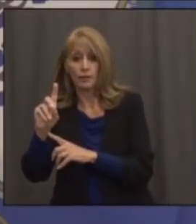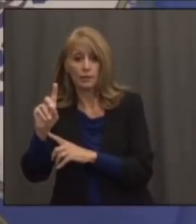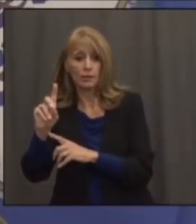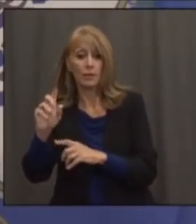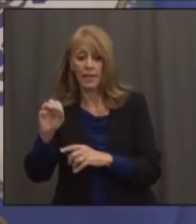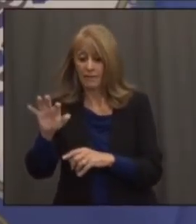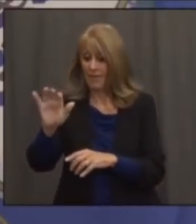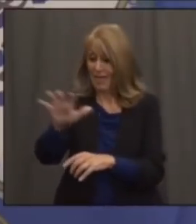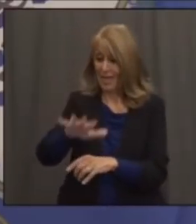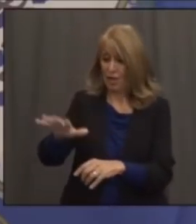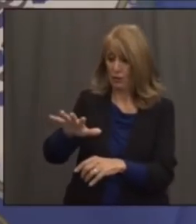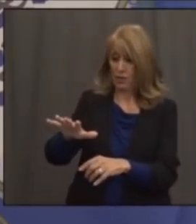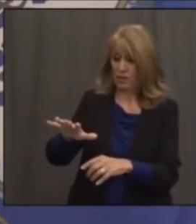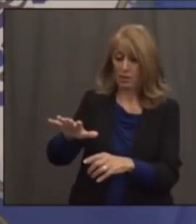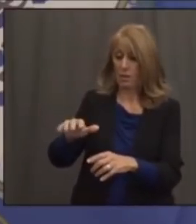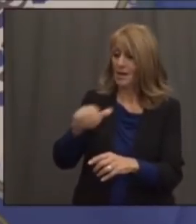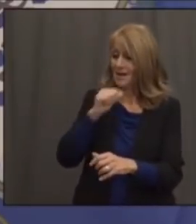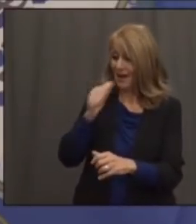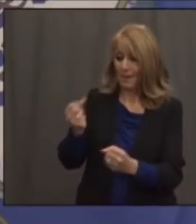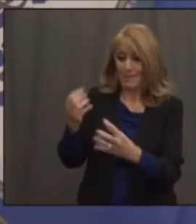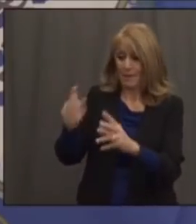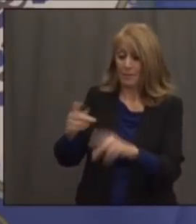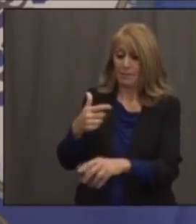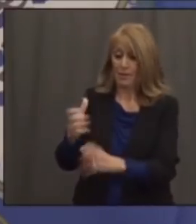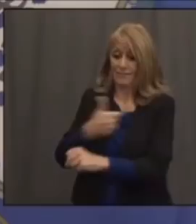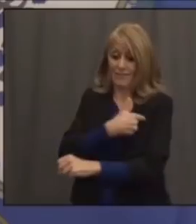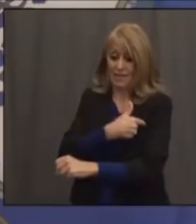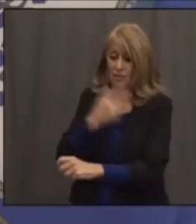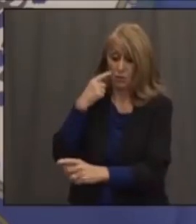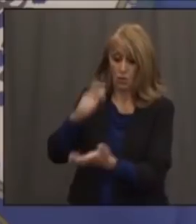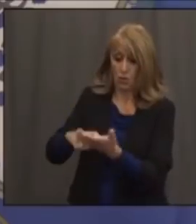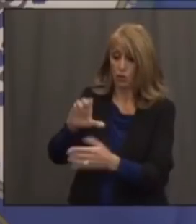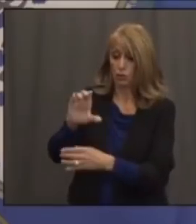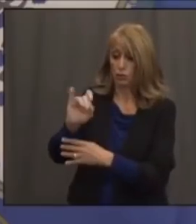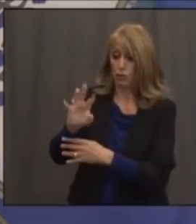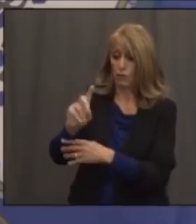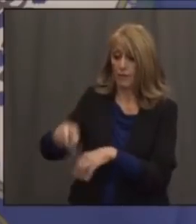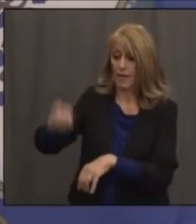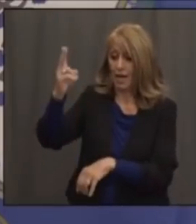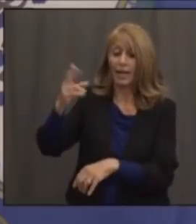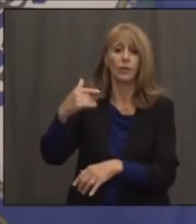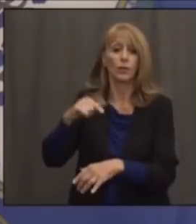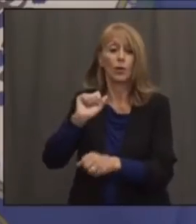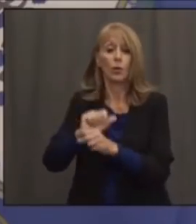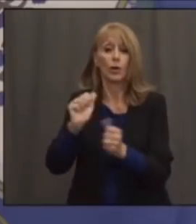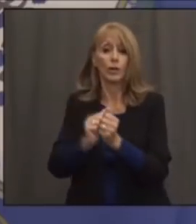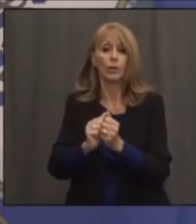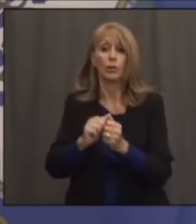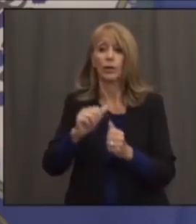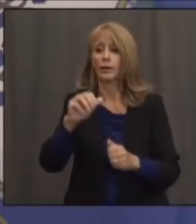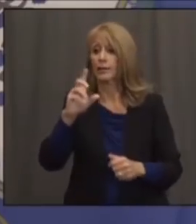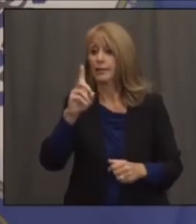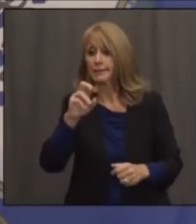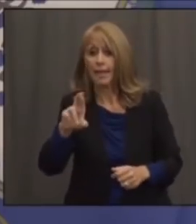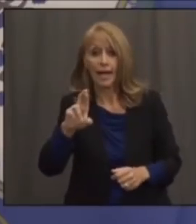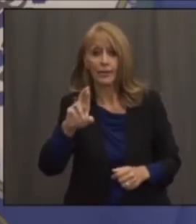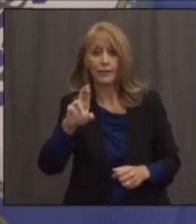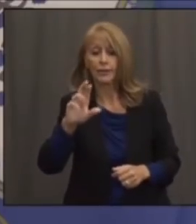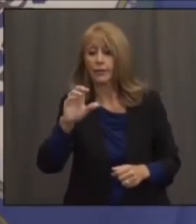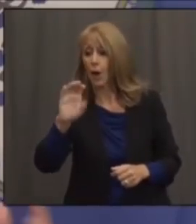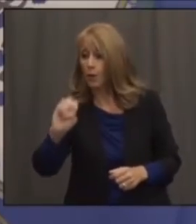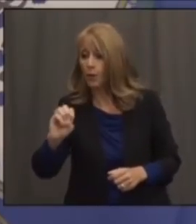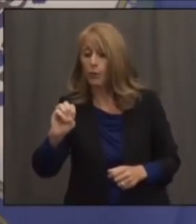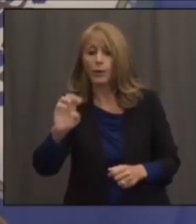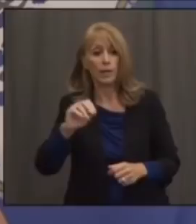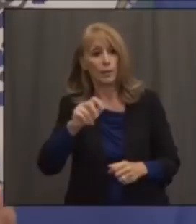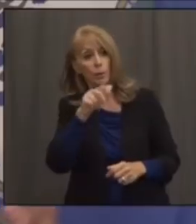vaccinated areas, we're on top of that. I think working with people like Albert Coe and Scott Gottlieb, we're going to keep a close eye on